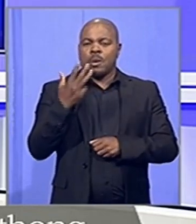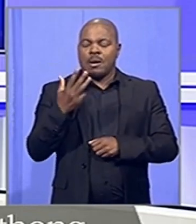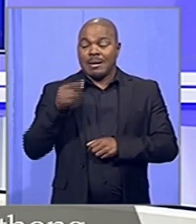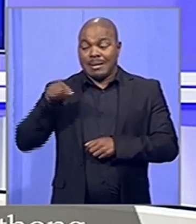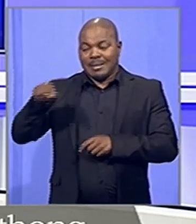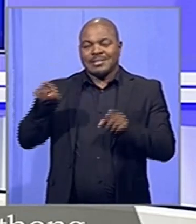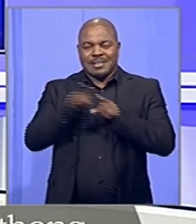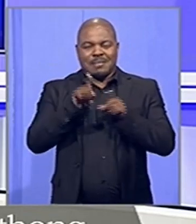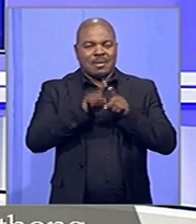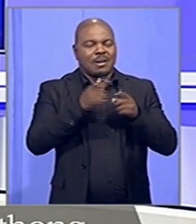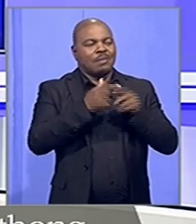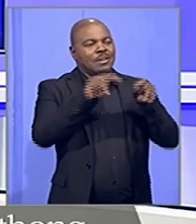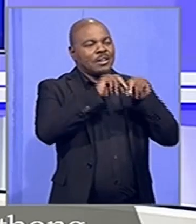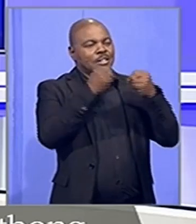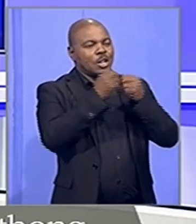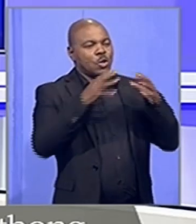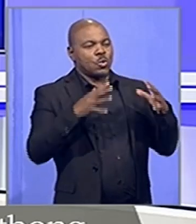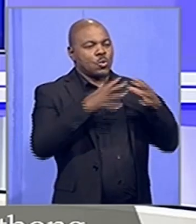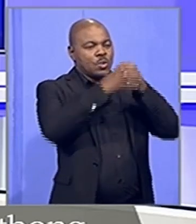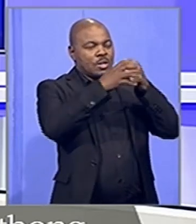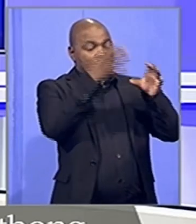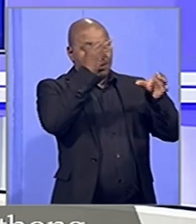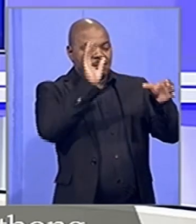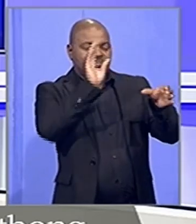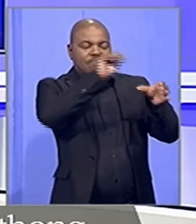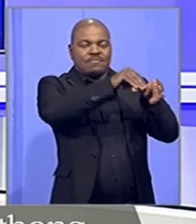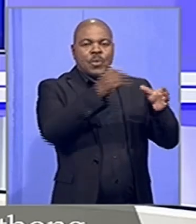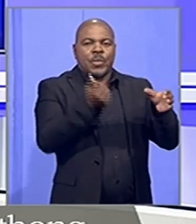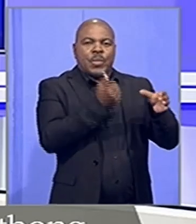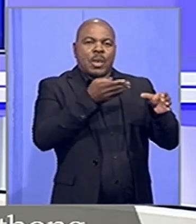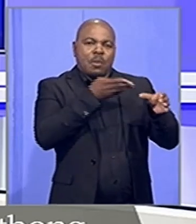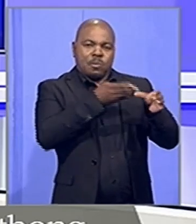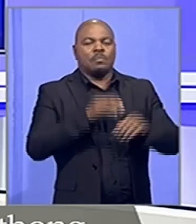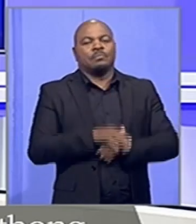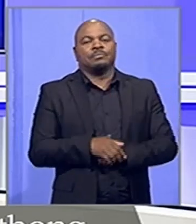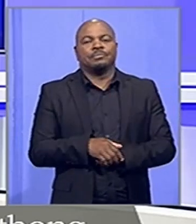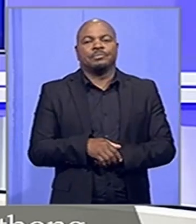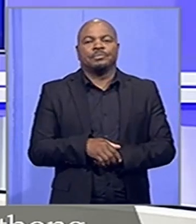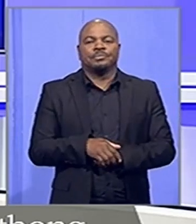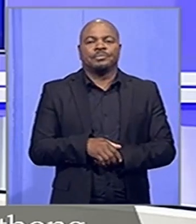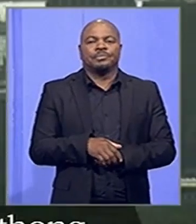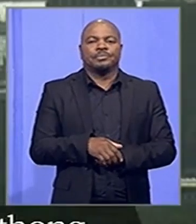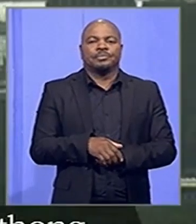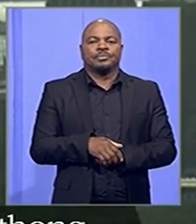e meholo eo e leng karolo ya puso ya setjhaba ka setjhaba GNU.